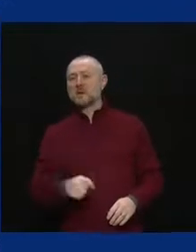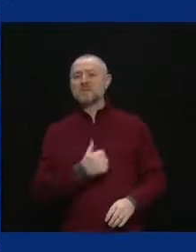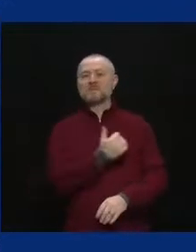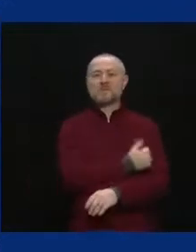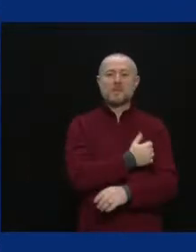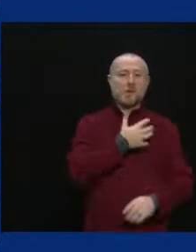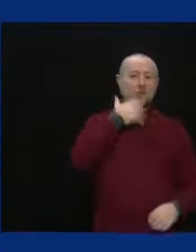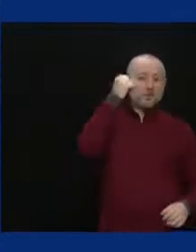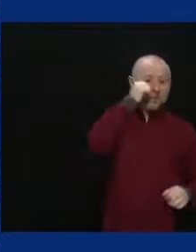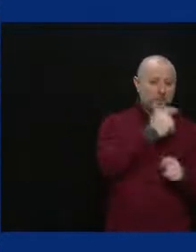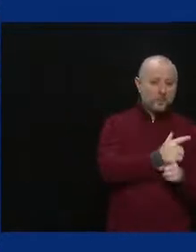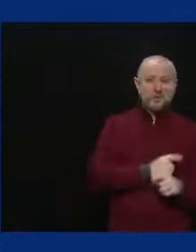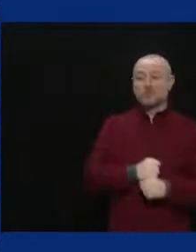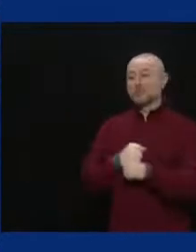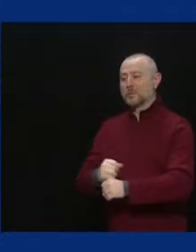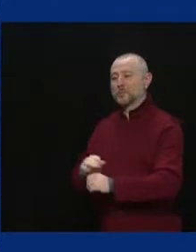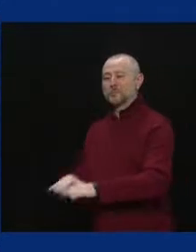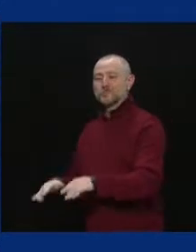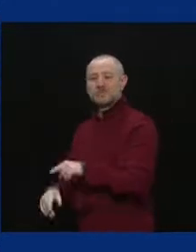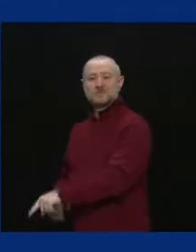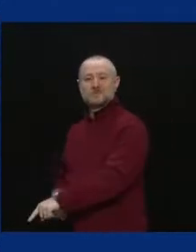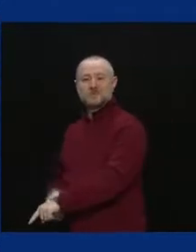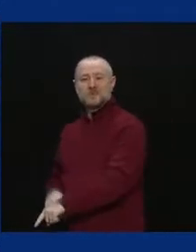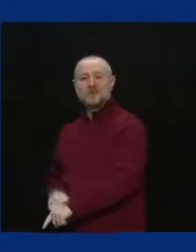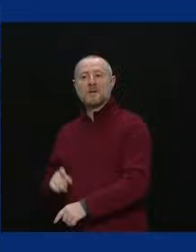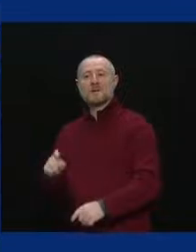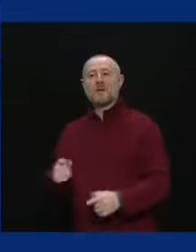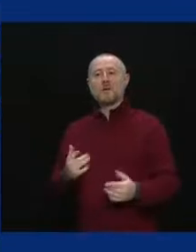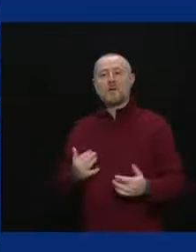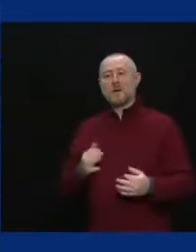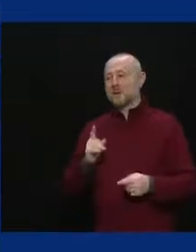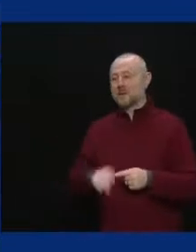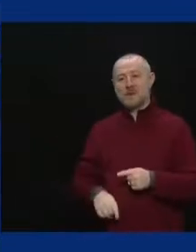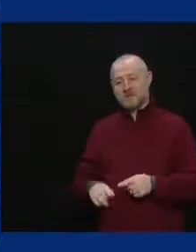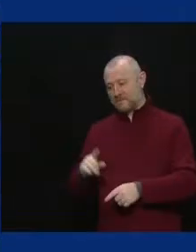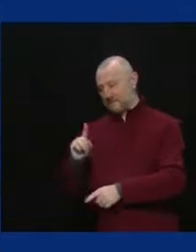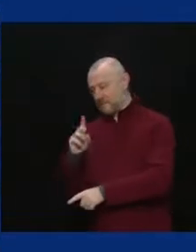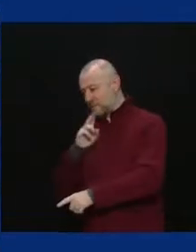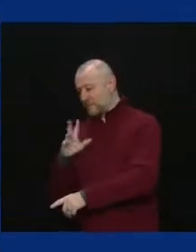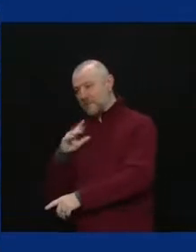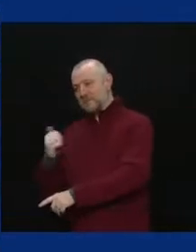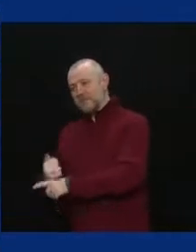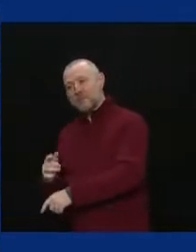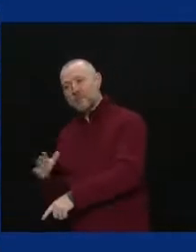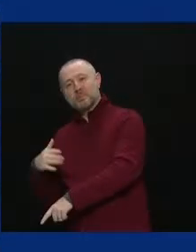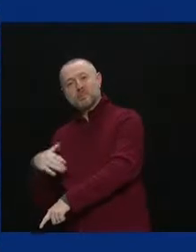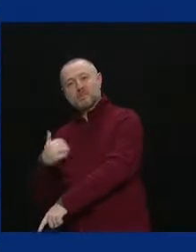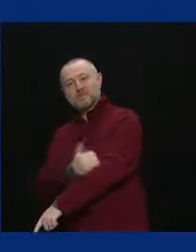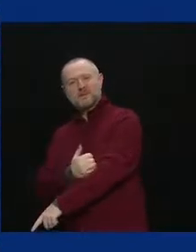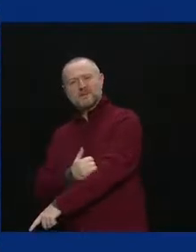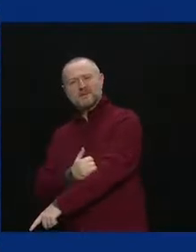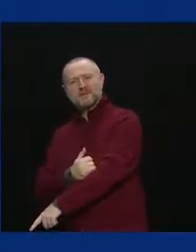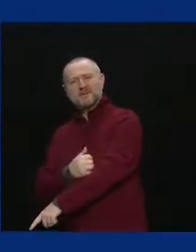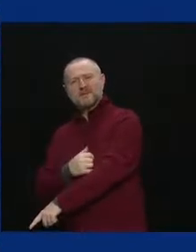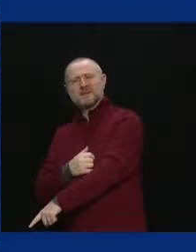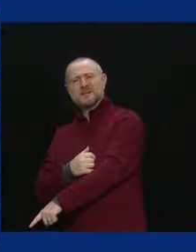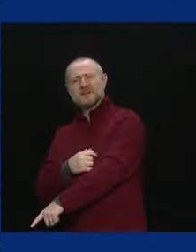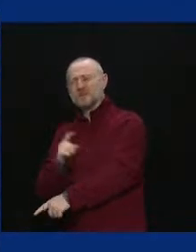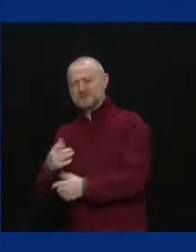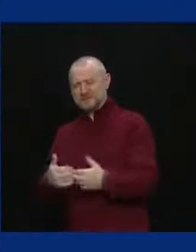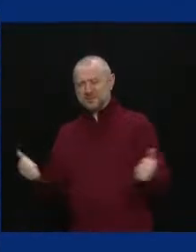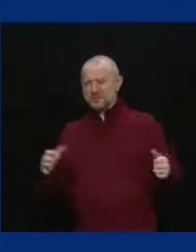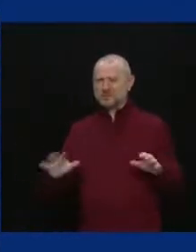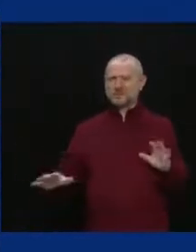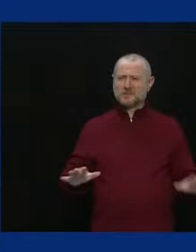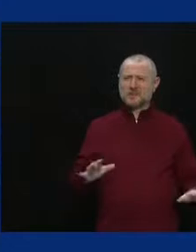until the CDC says it's okay, we can't get vaccinations for those children. That's the reason why we've treated them as different categories, but I understand how